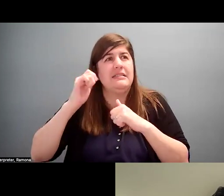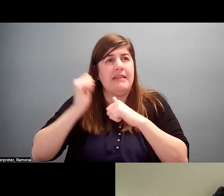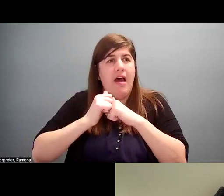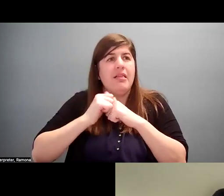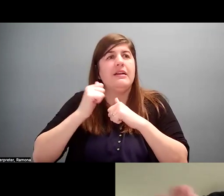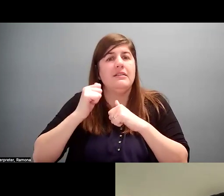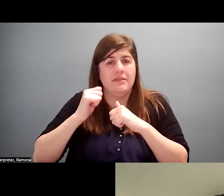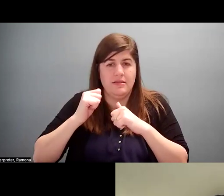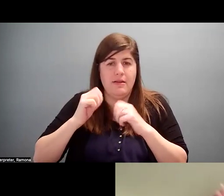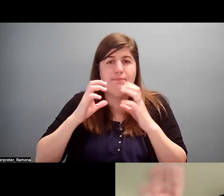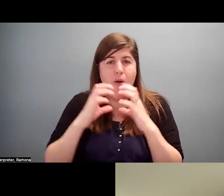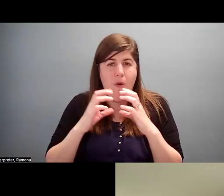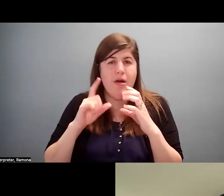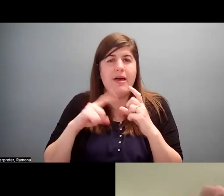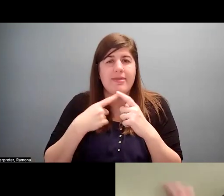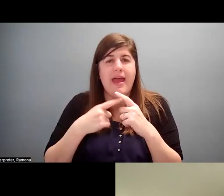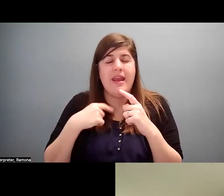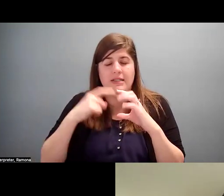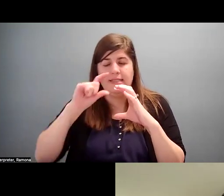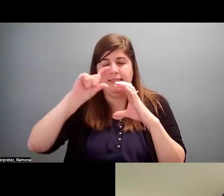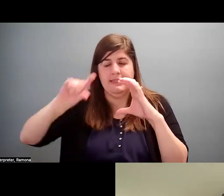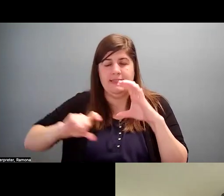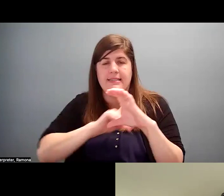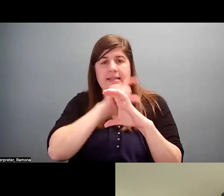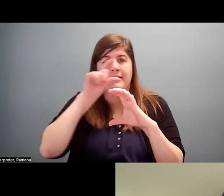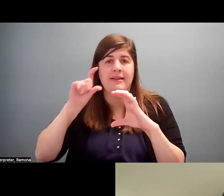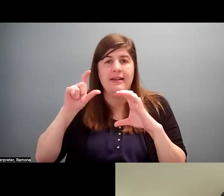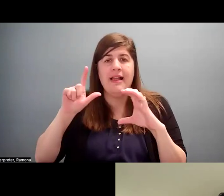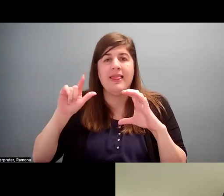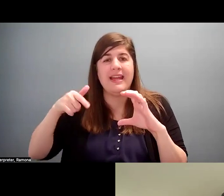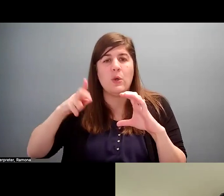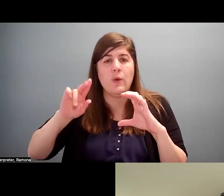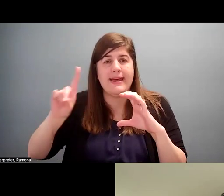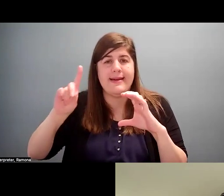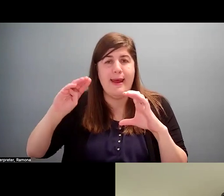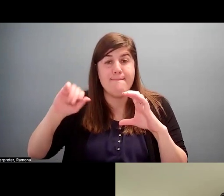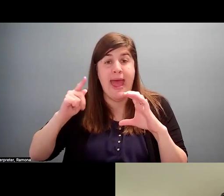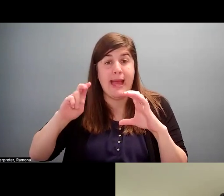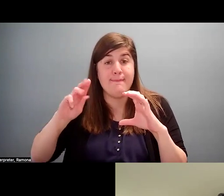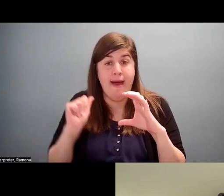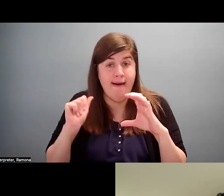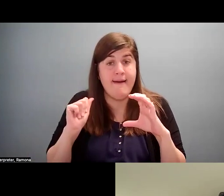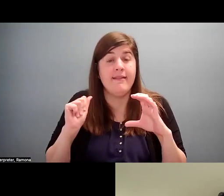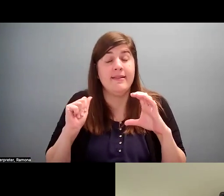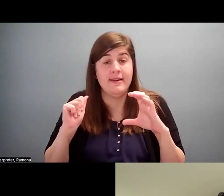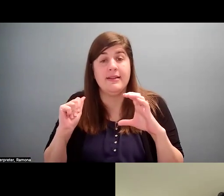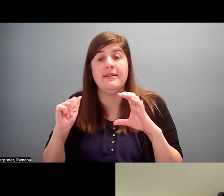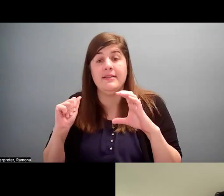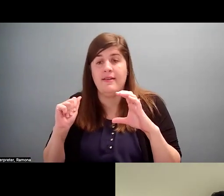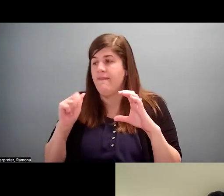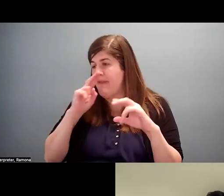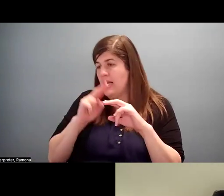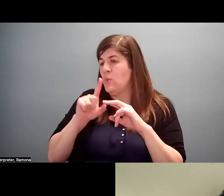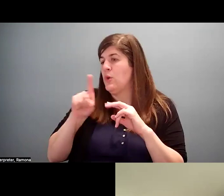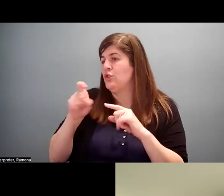solid-ish iron ball, and then there's like a liquid magma around it. Hmm. So there's not plasma there. Oh, this is a fun question